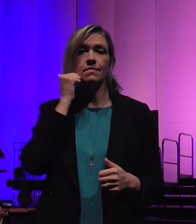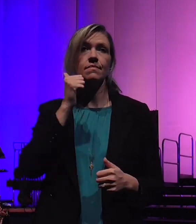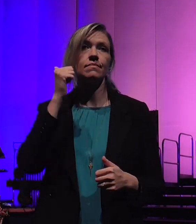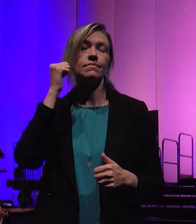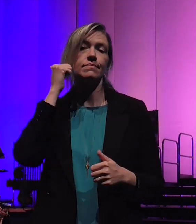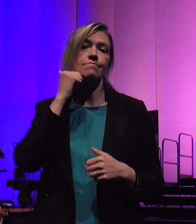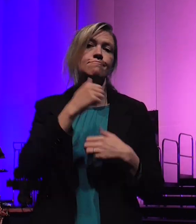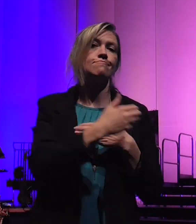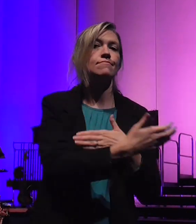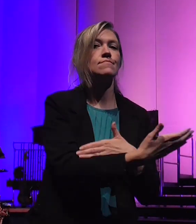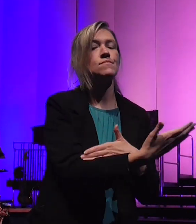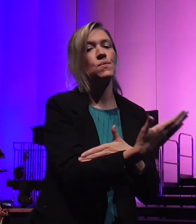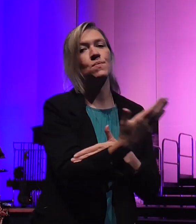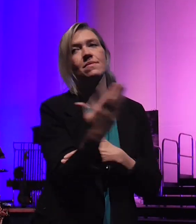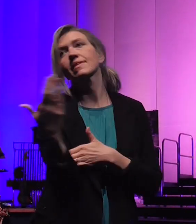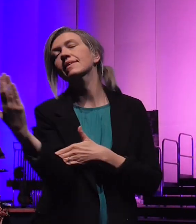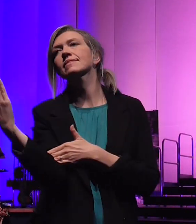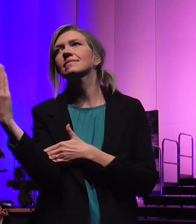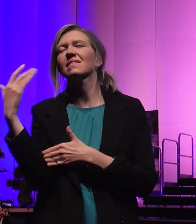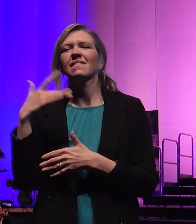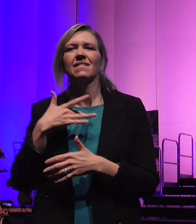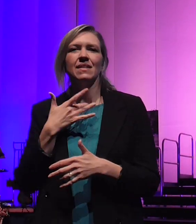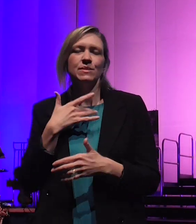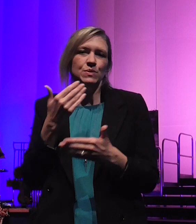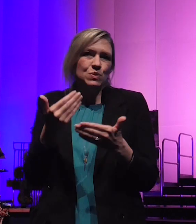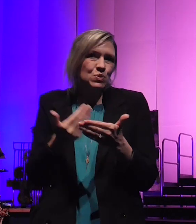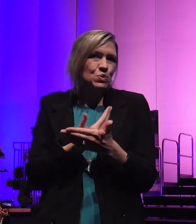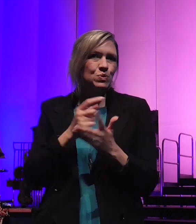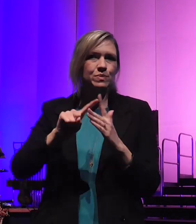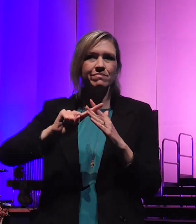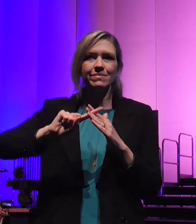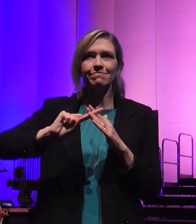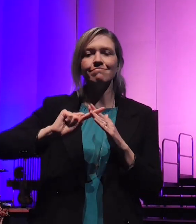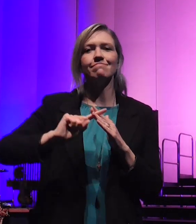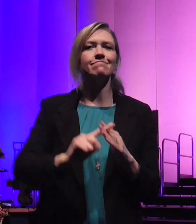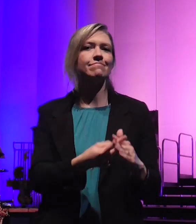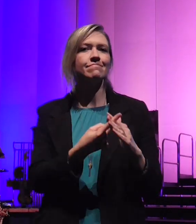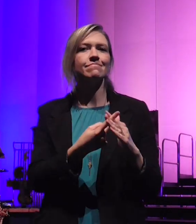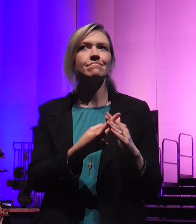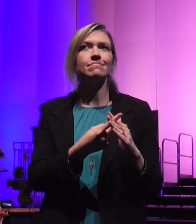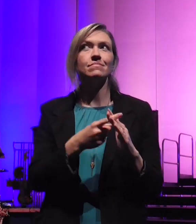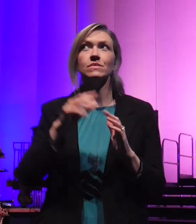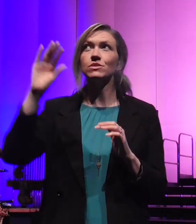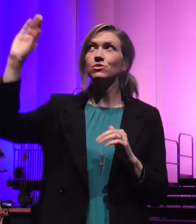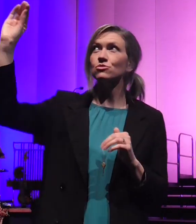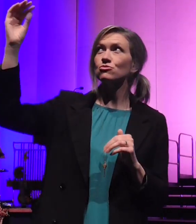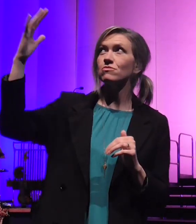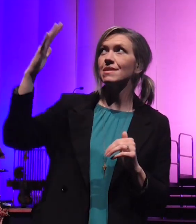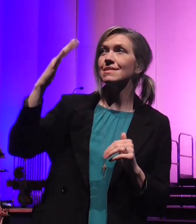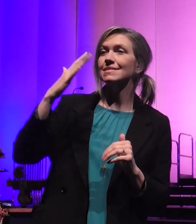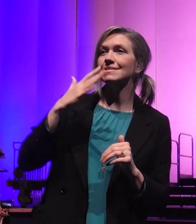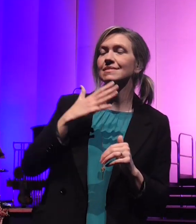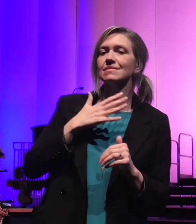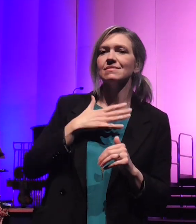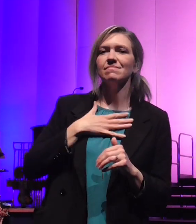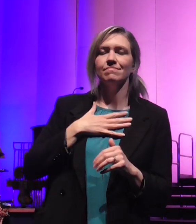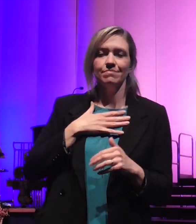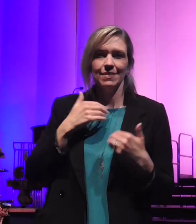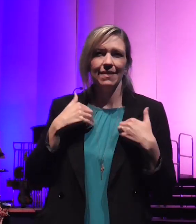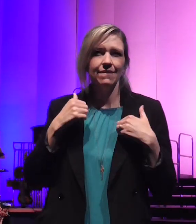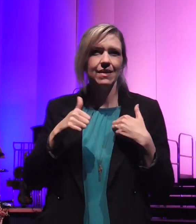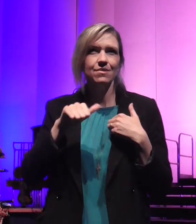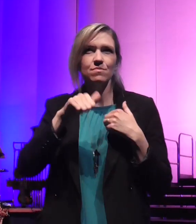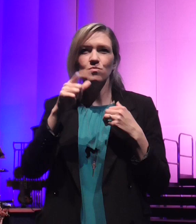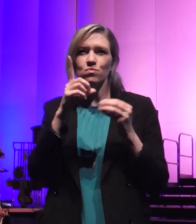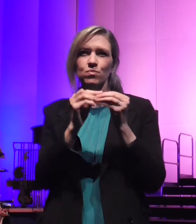Every morning brings a new beginning. By grace another day to